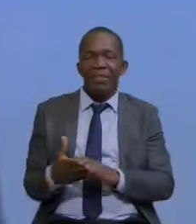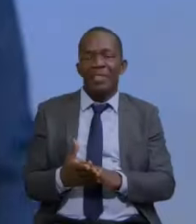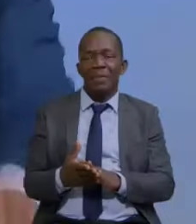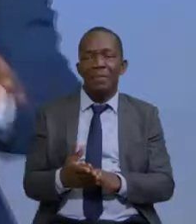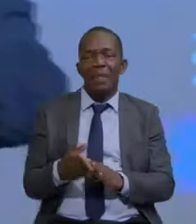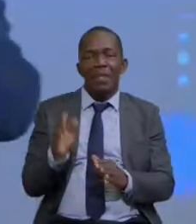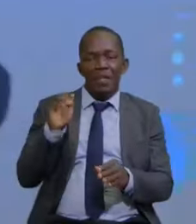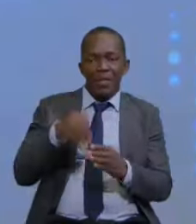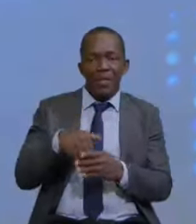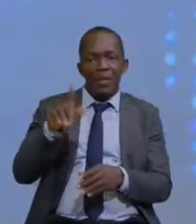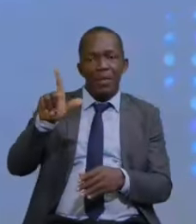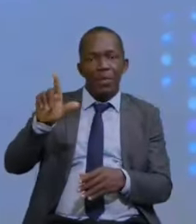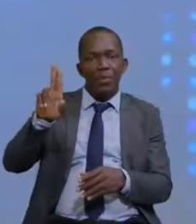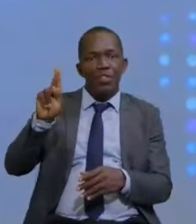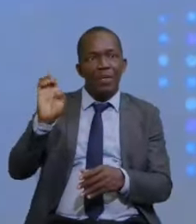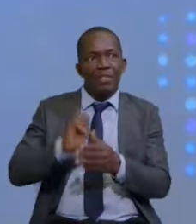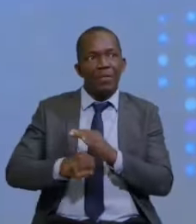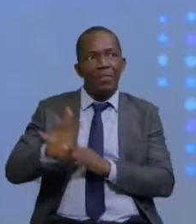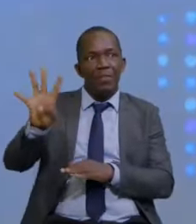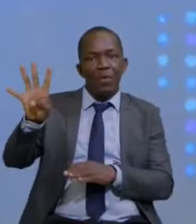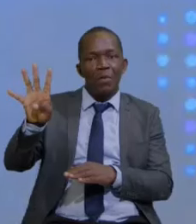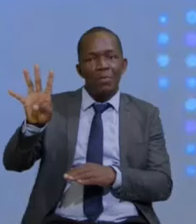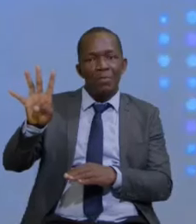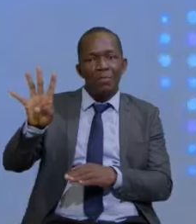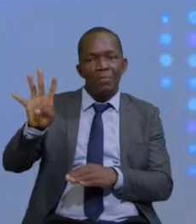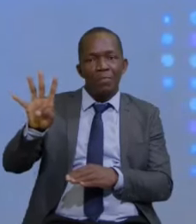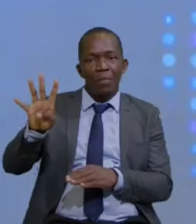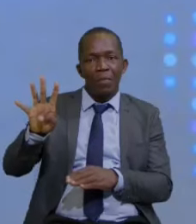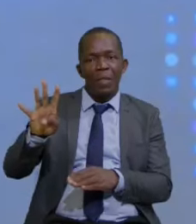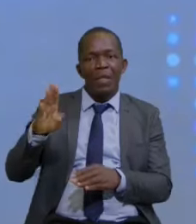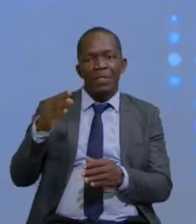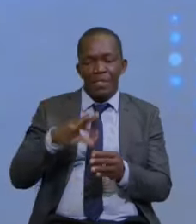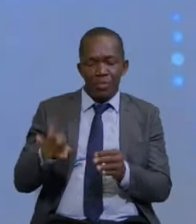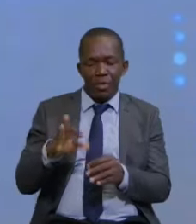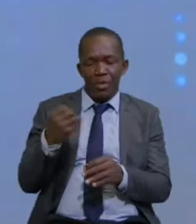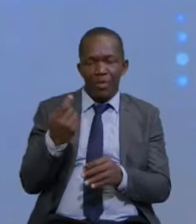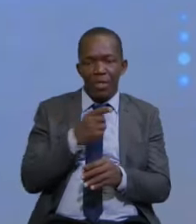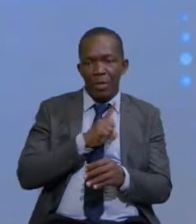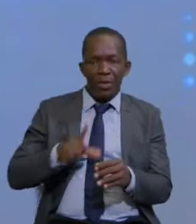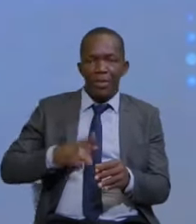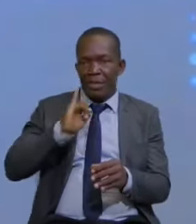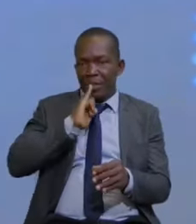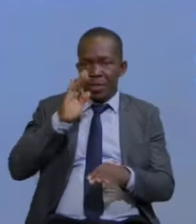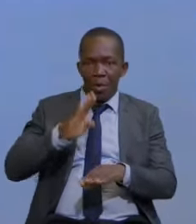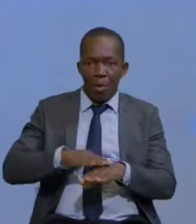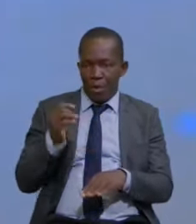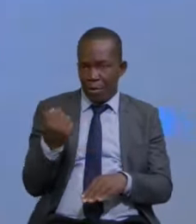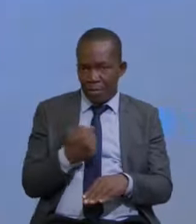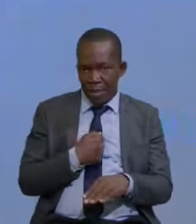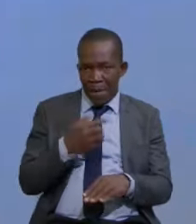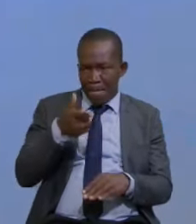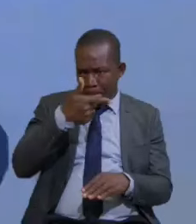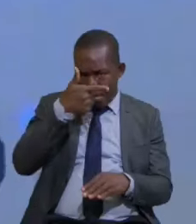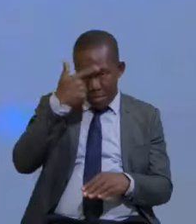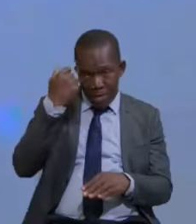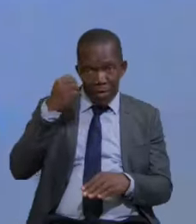verse 18. The Spirit of the Lord is upon me, because he has anointed me to